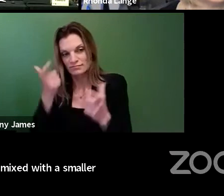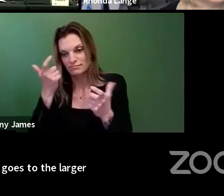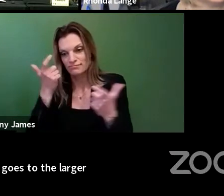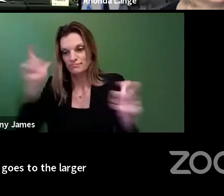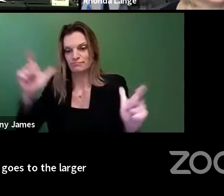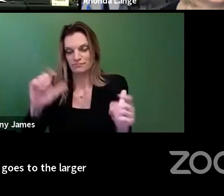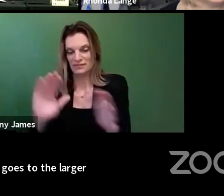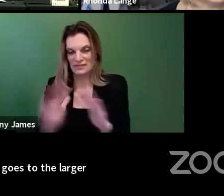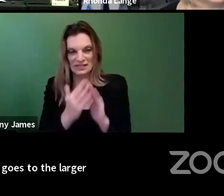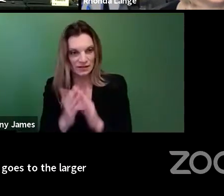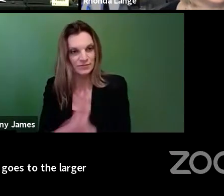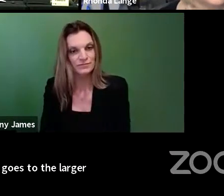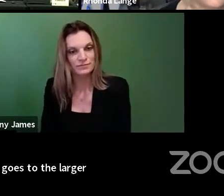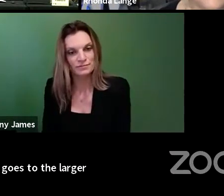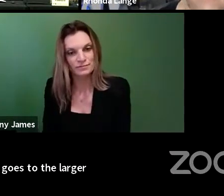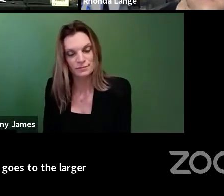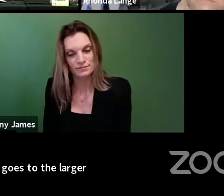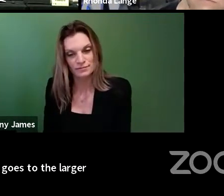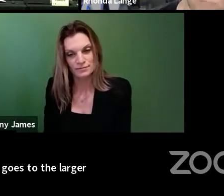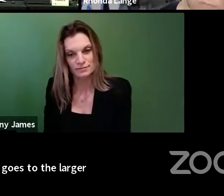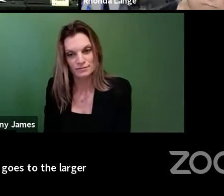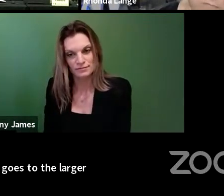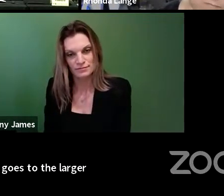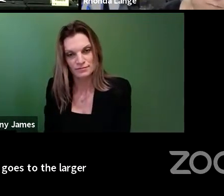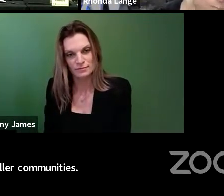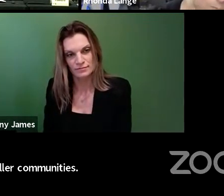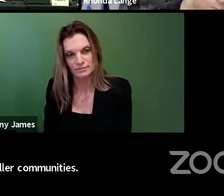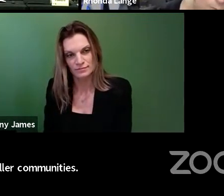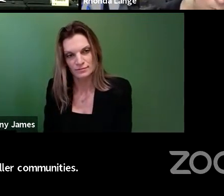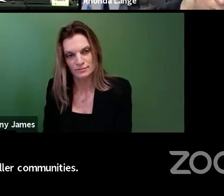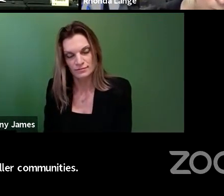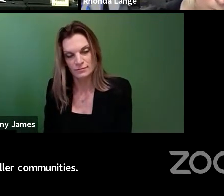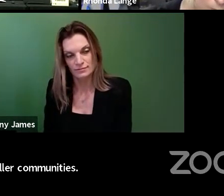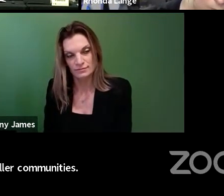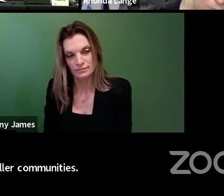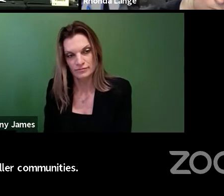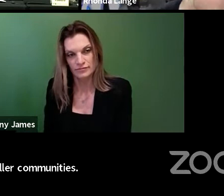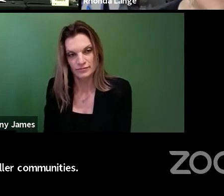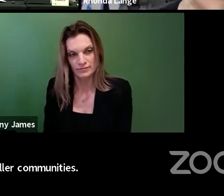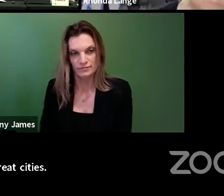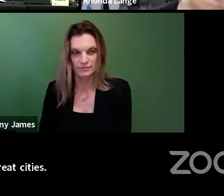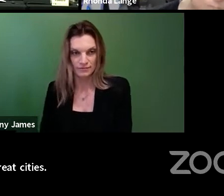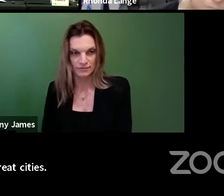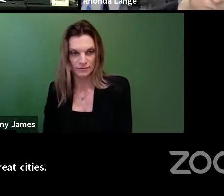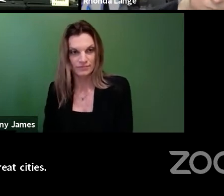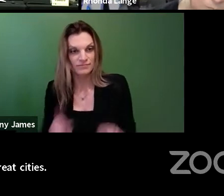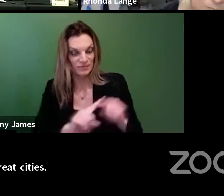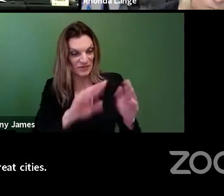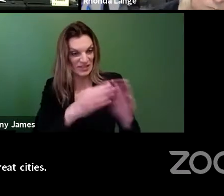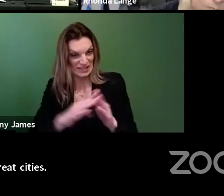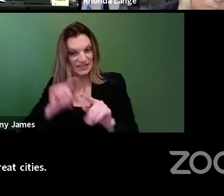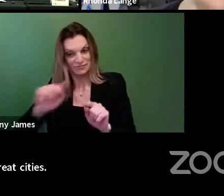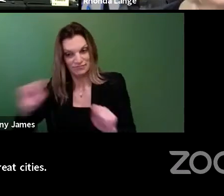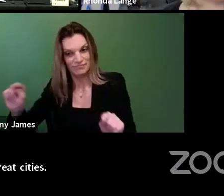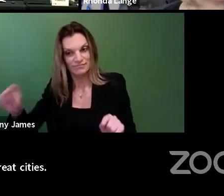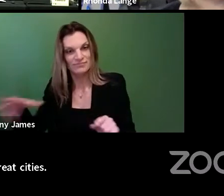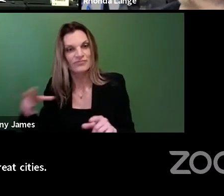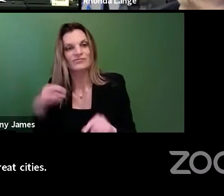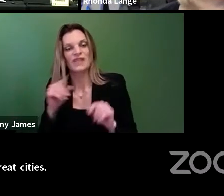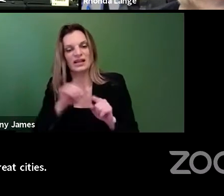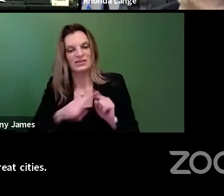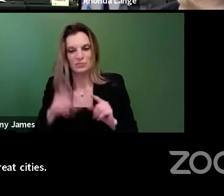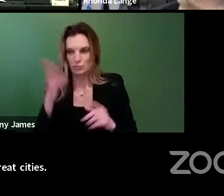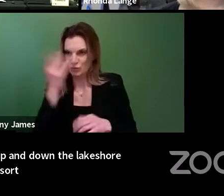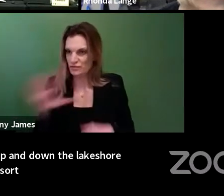the smaller communities. And we have some great cities. We've got some great communities up and down the lakeshore. And I know I'm sort of echoing what's